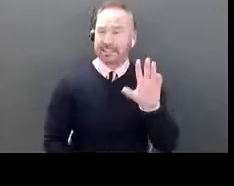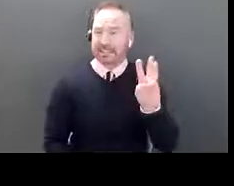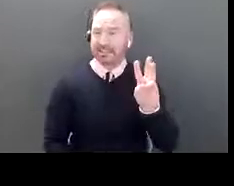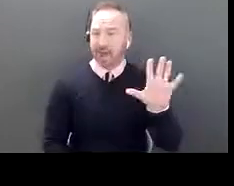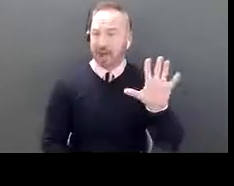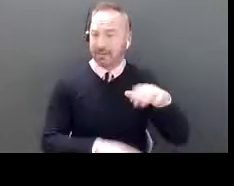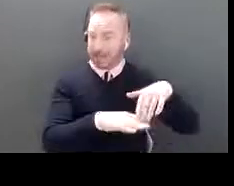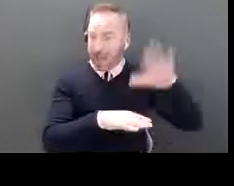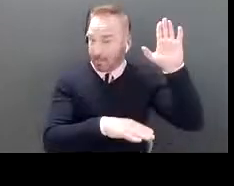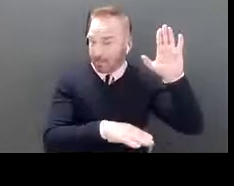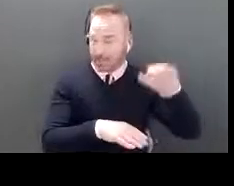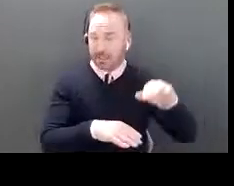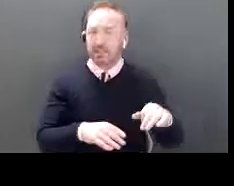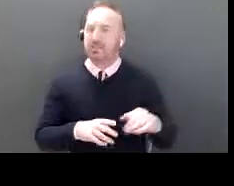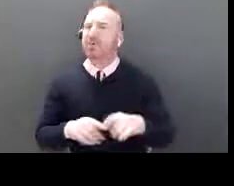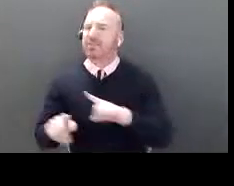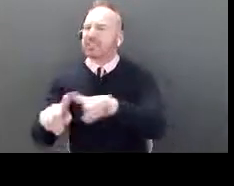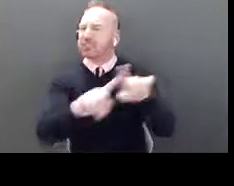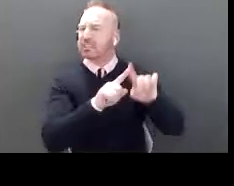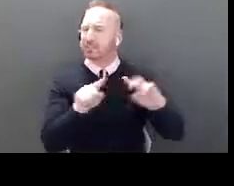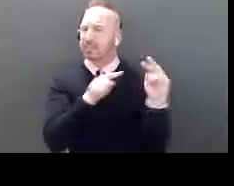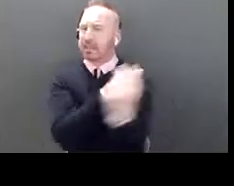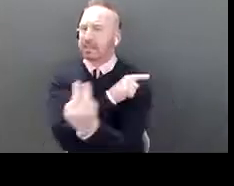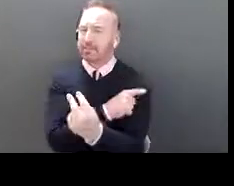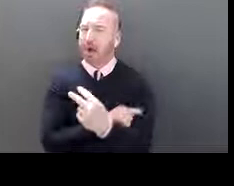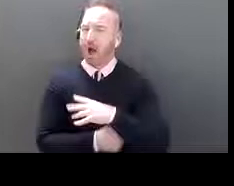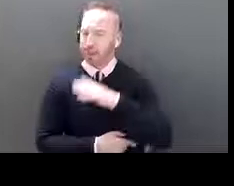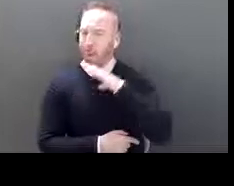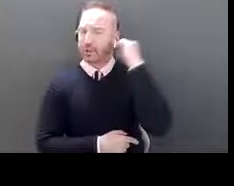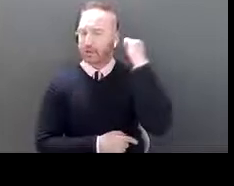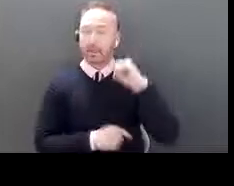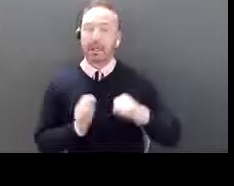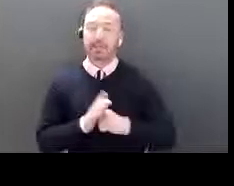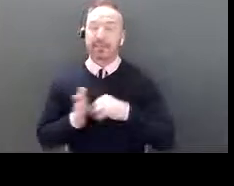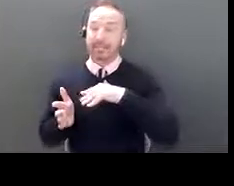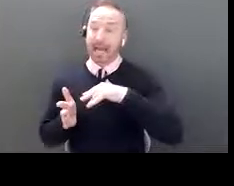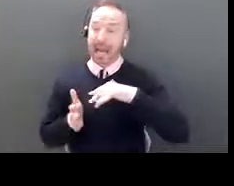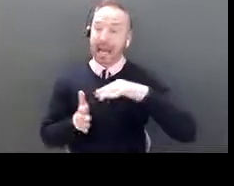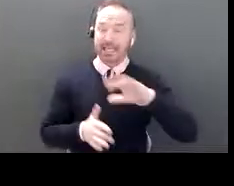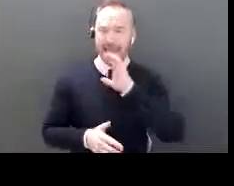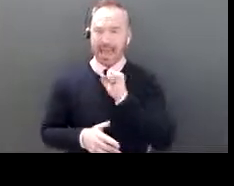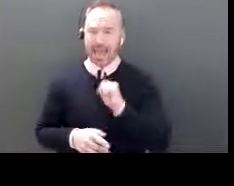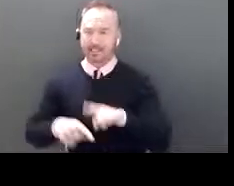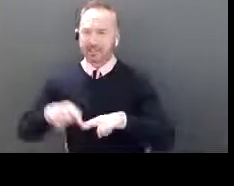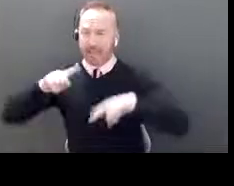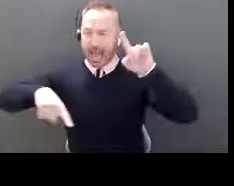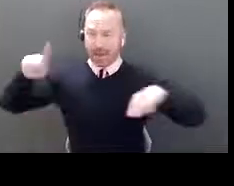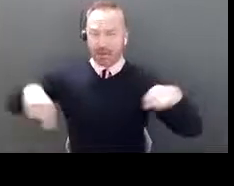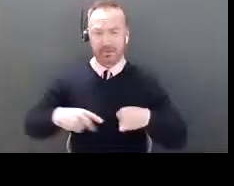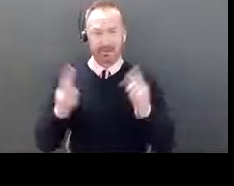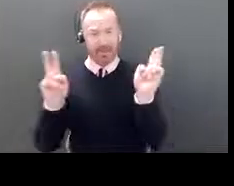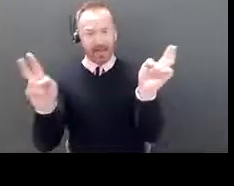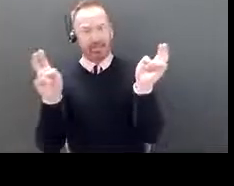I review these studies, ages may vary, but the themes remain the same. From the